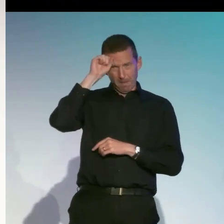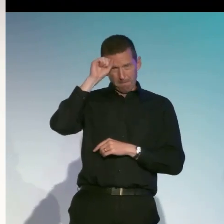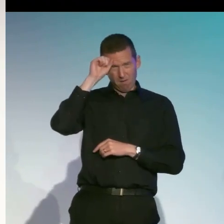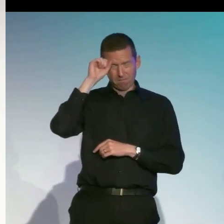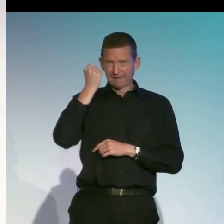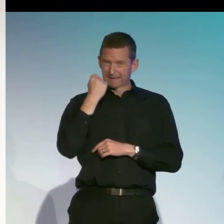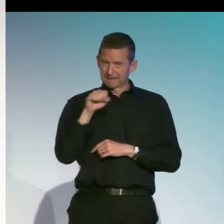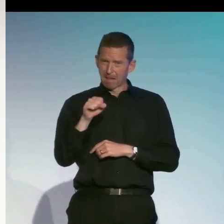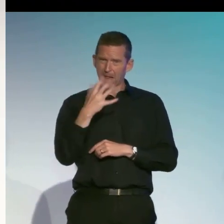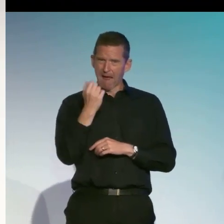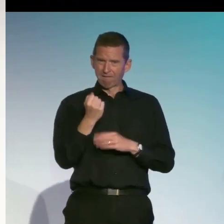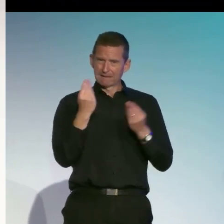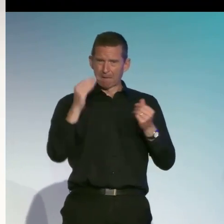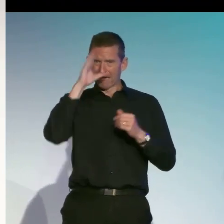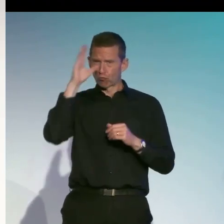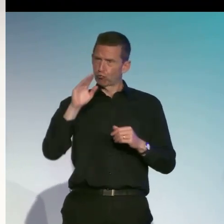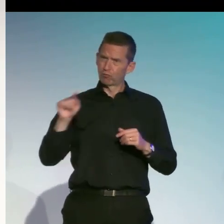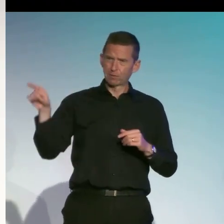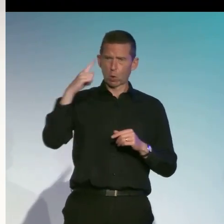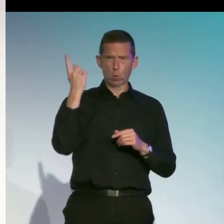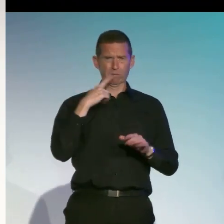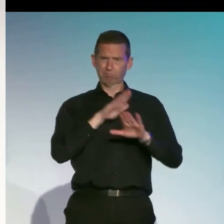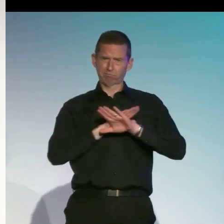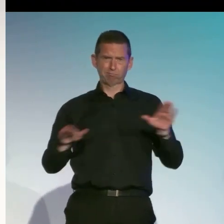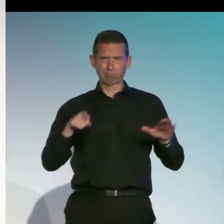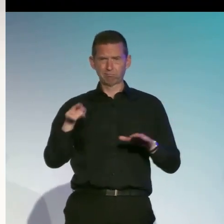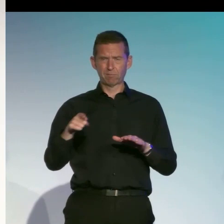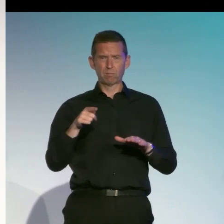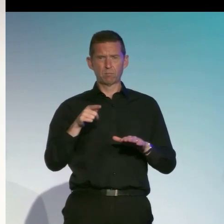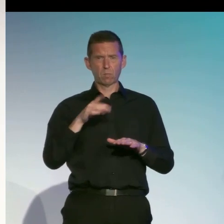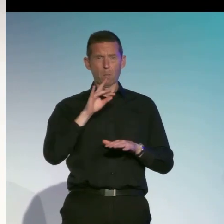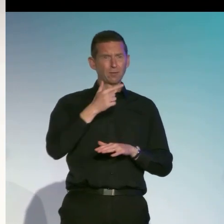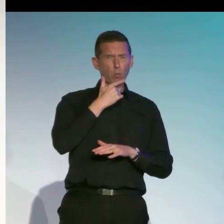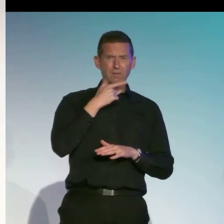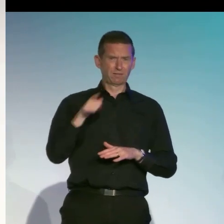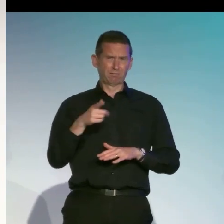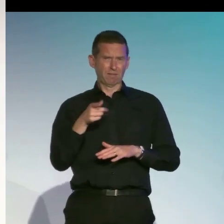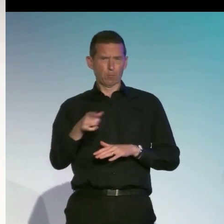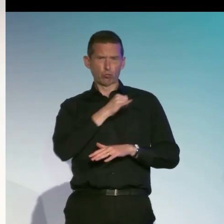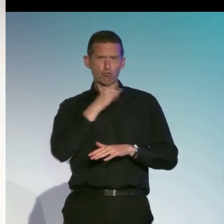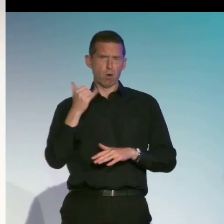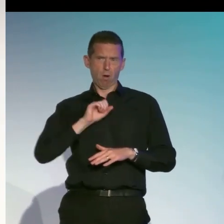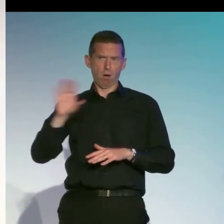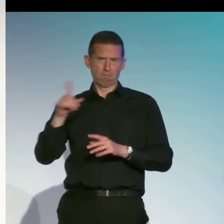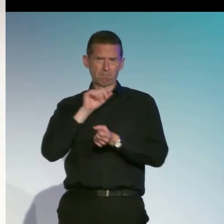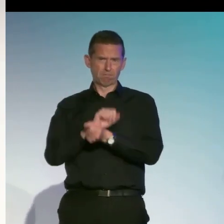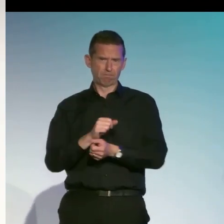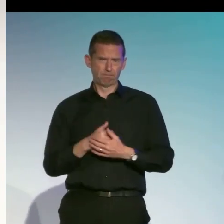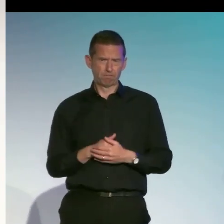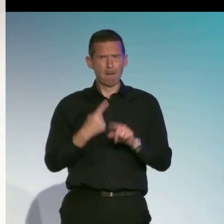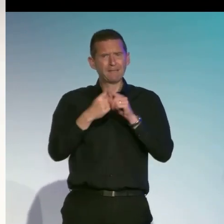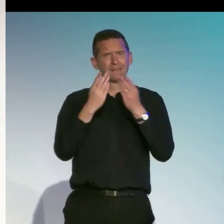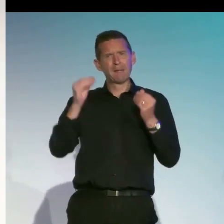there are still about 70 countries that criminalize homosexuality, but also there are countries that engage in